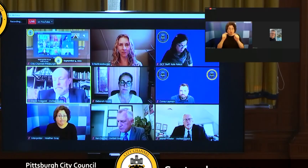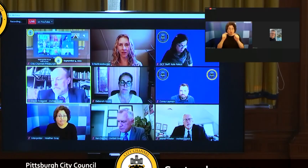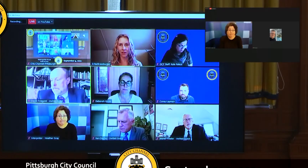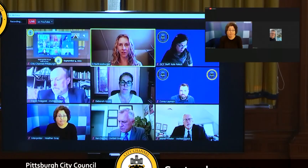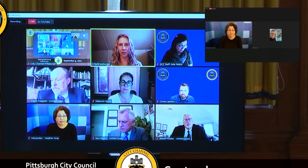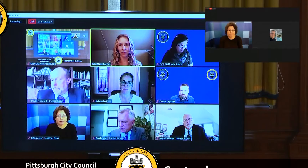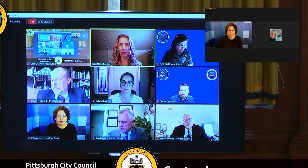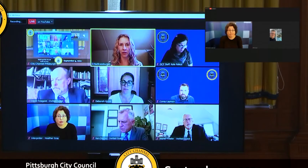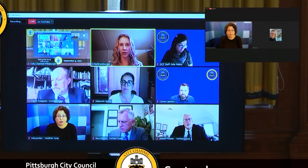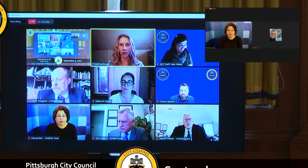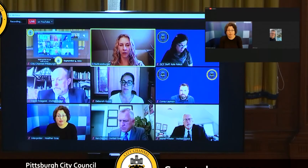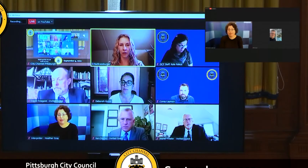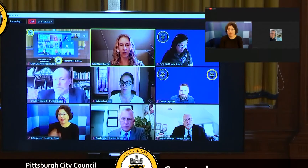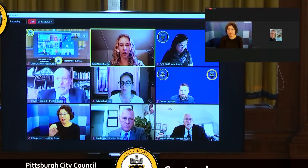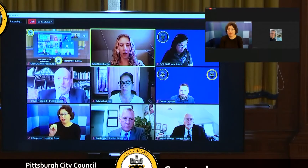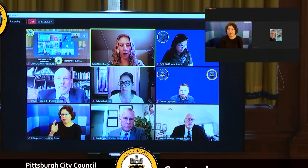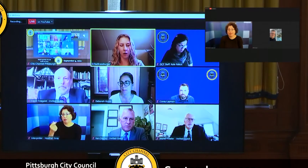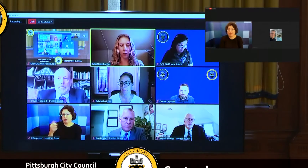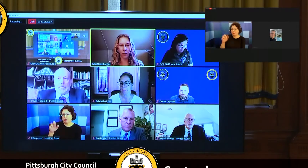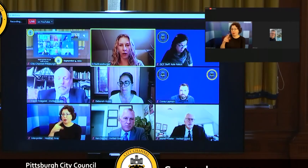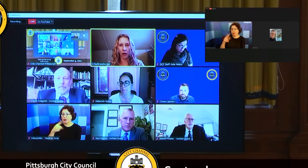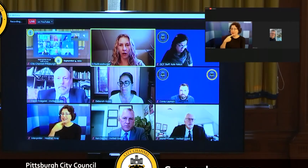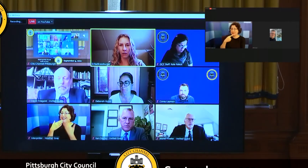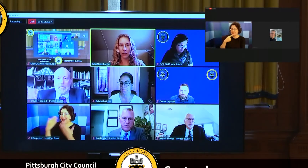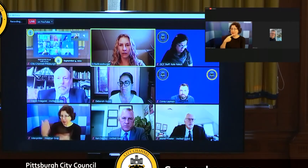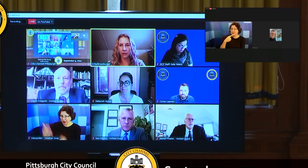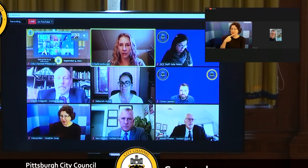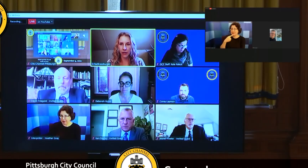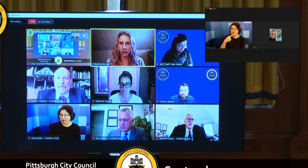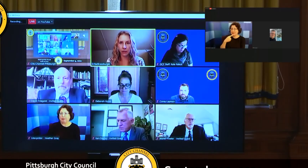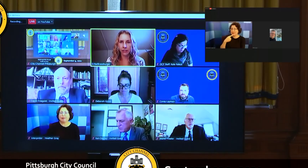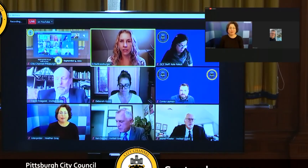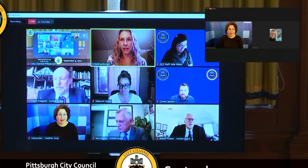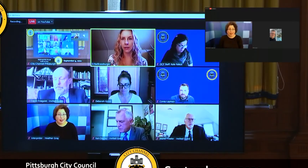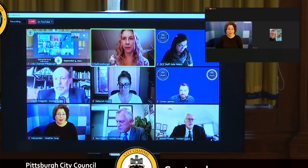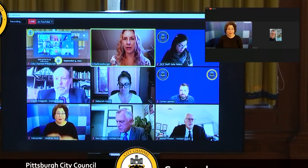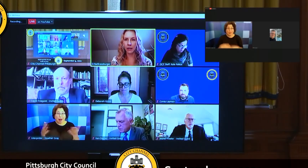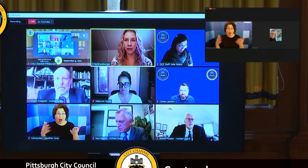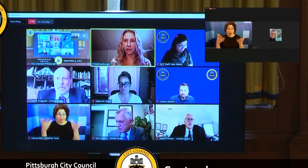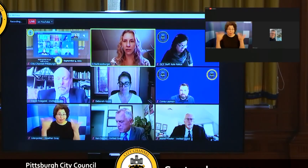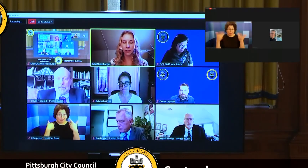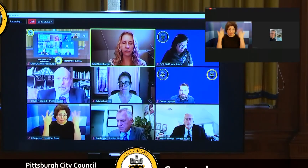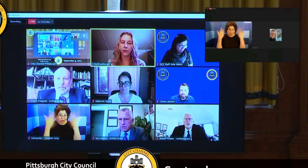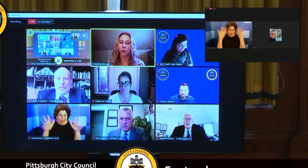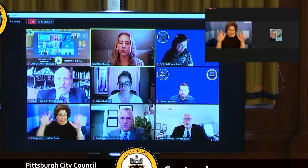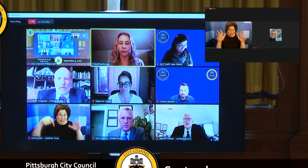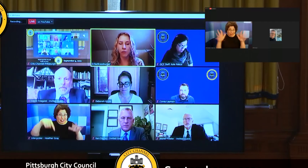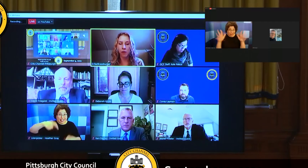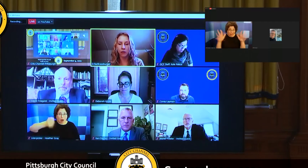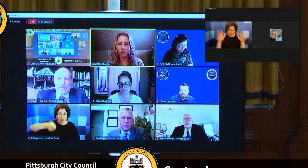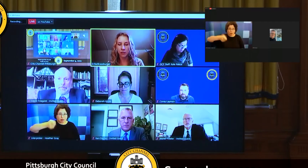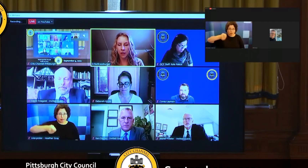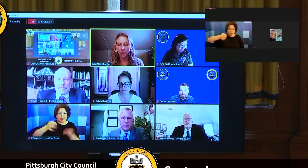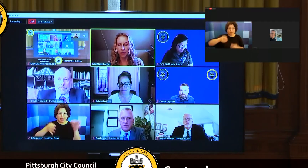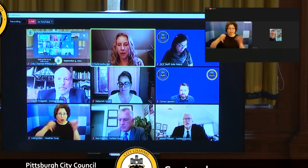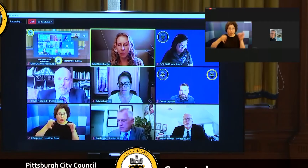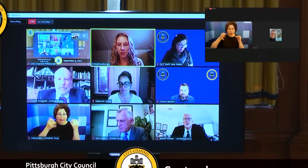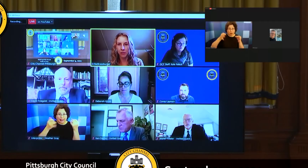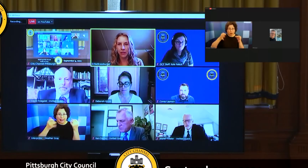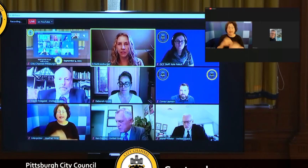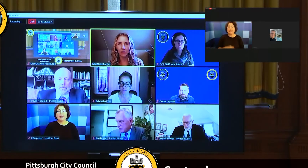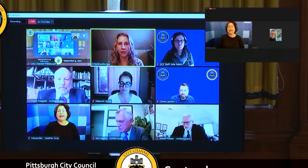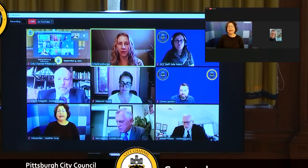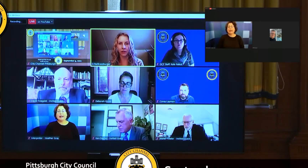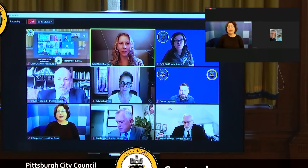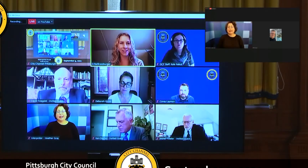Thank you. Well, I'll end the hearing today by giving just a few brief remarks from my